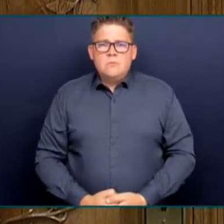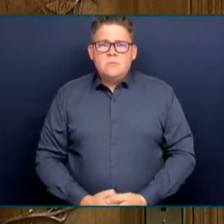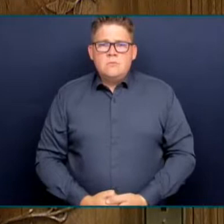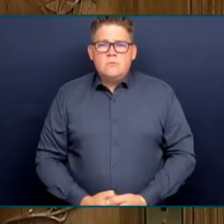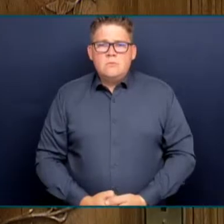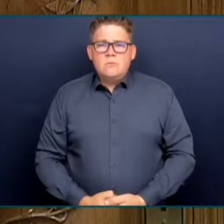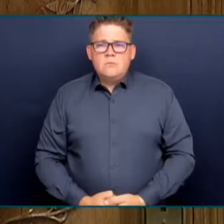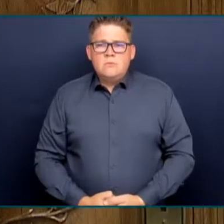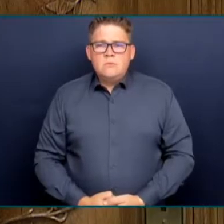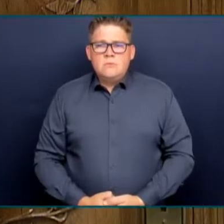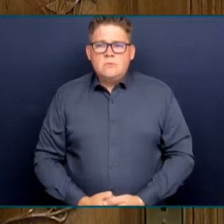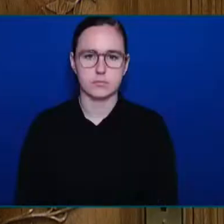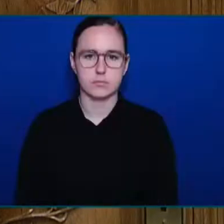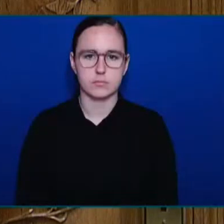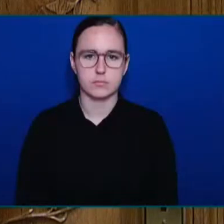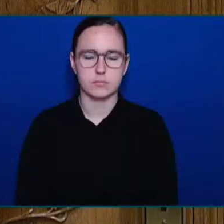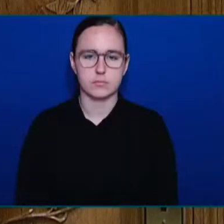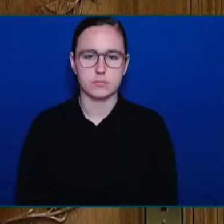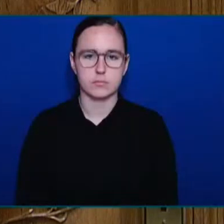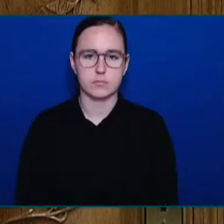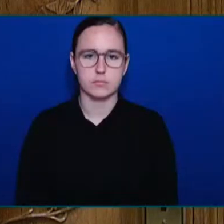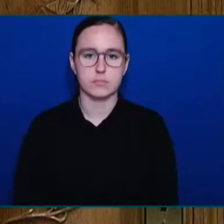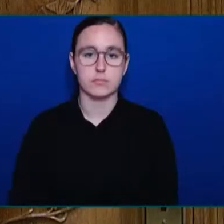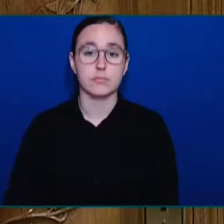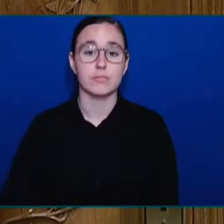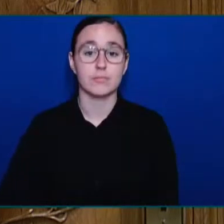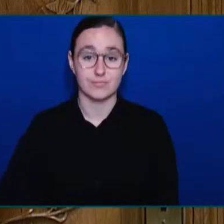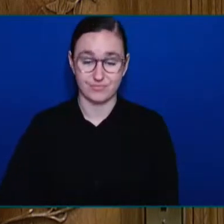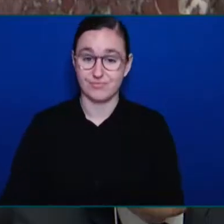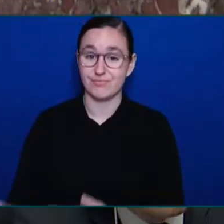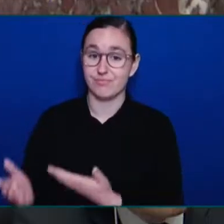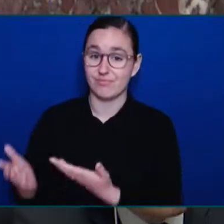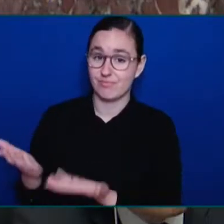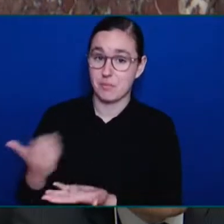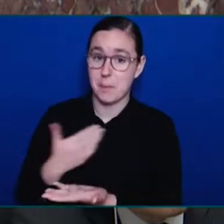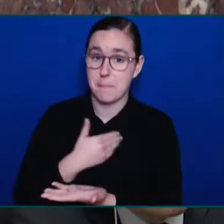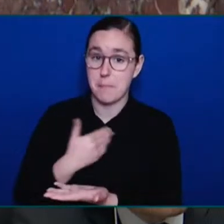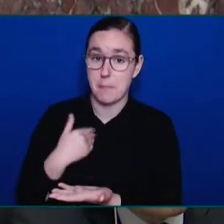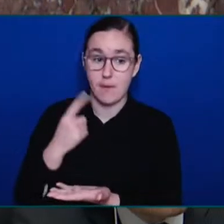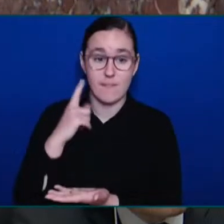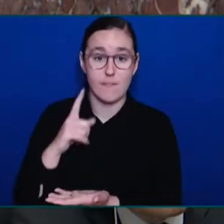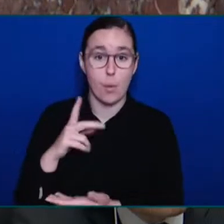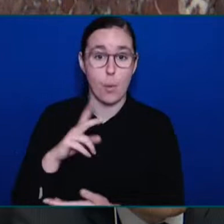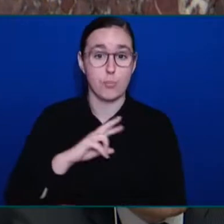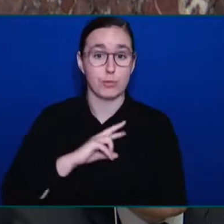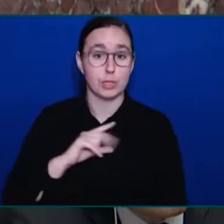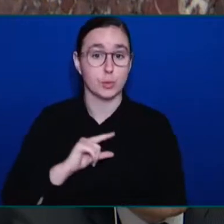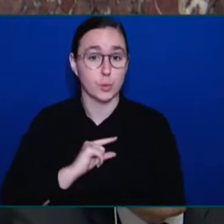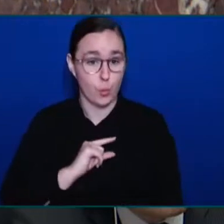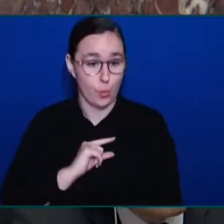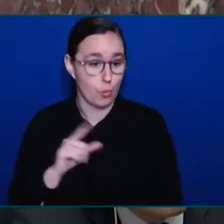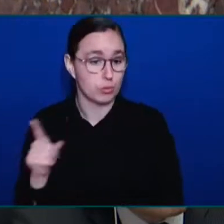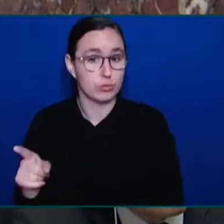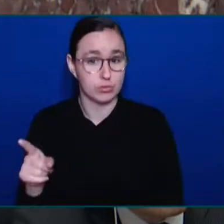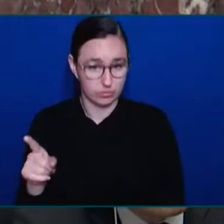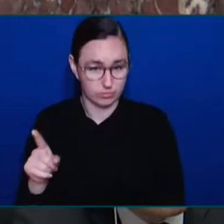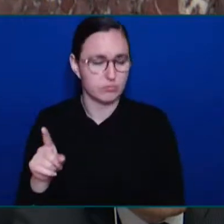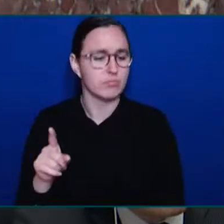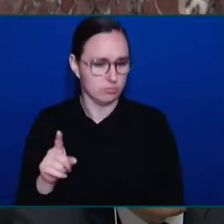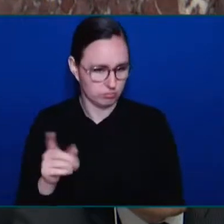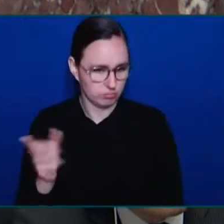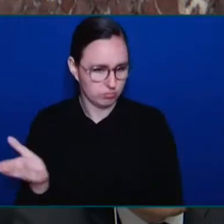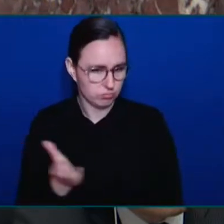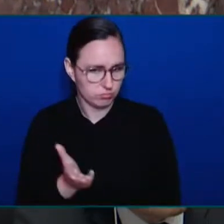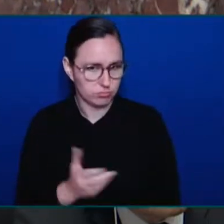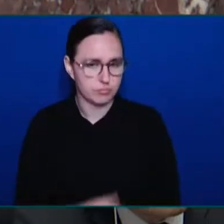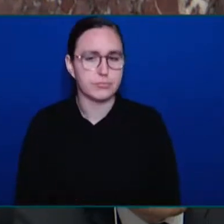Member for Prince George Valemount. Well, thank you very much. What British Columbians know is that when they call 911